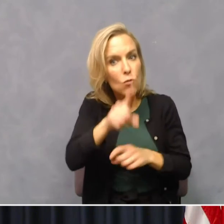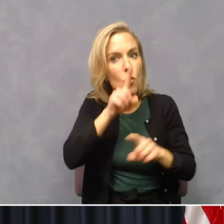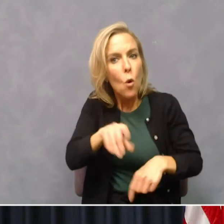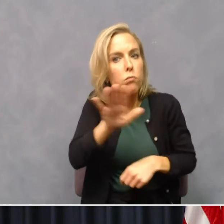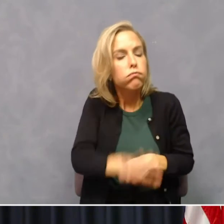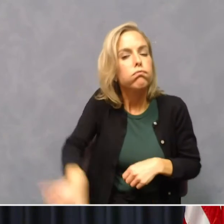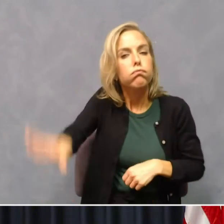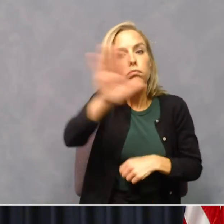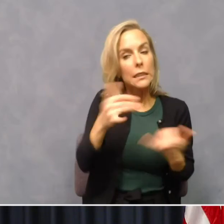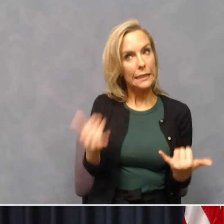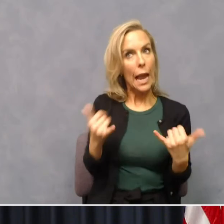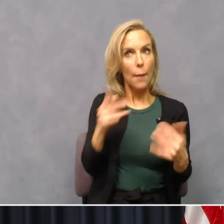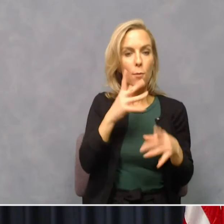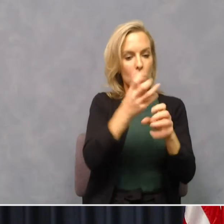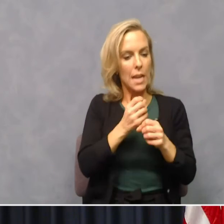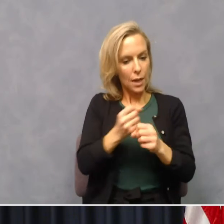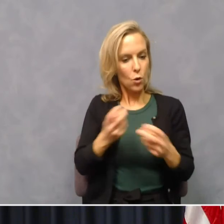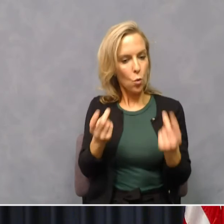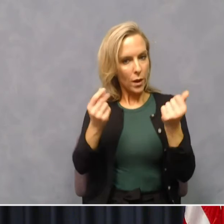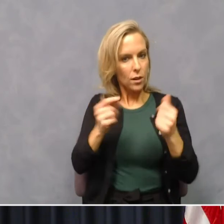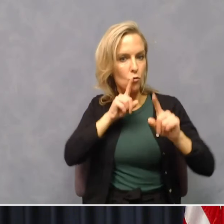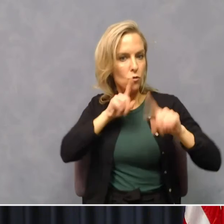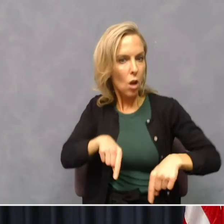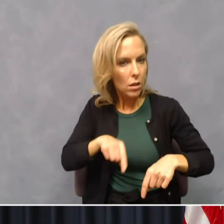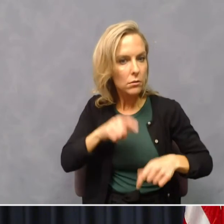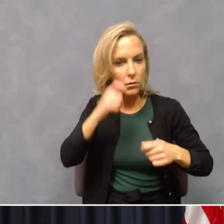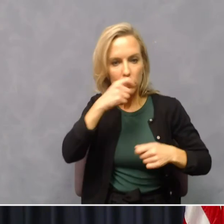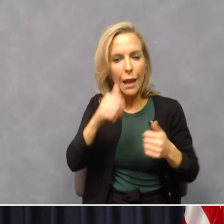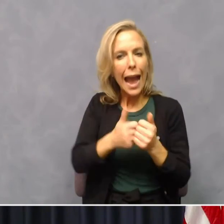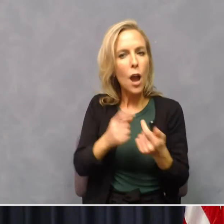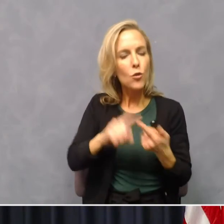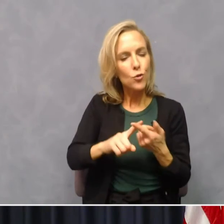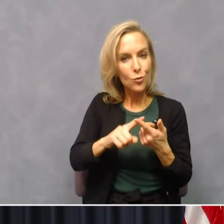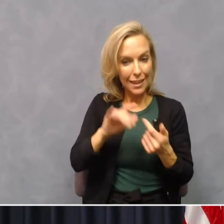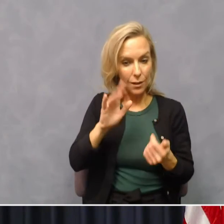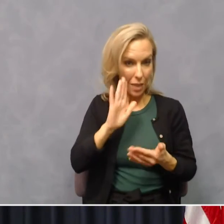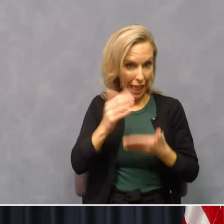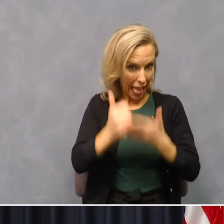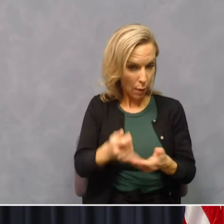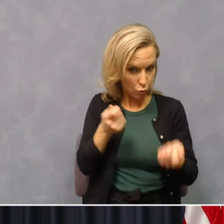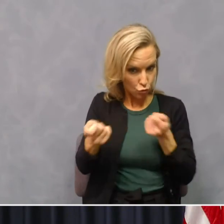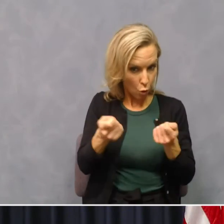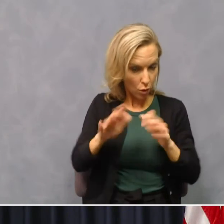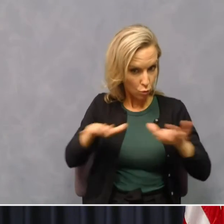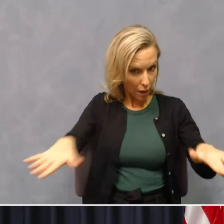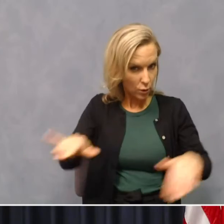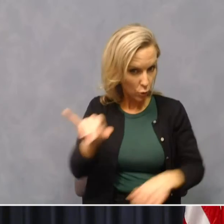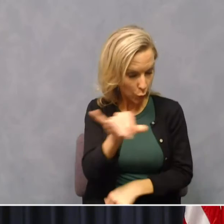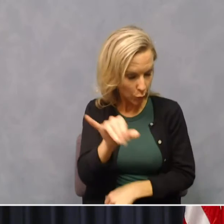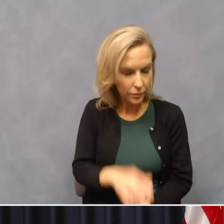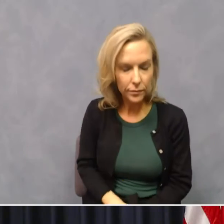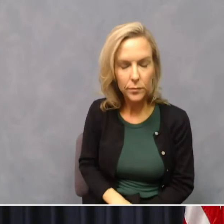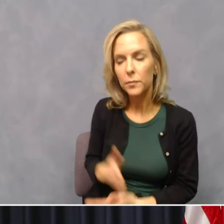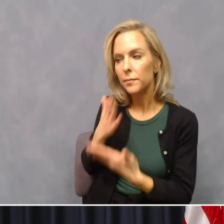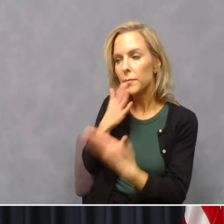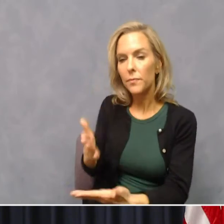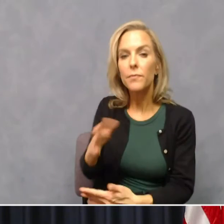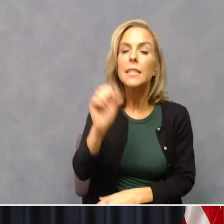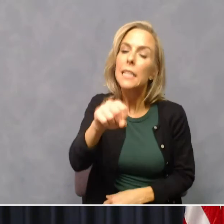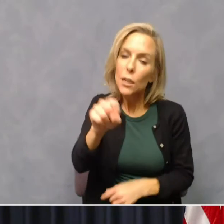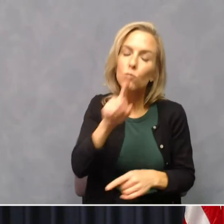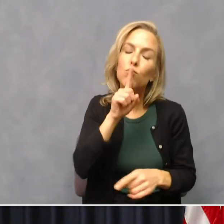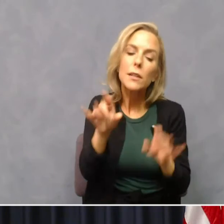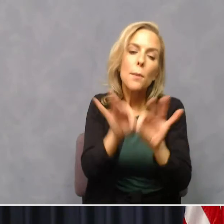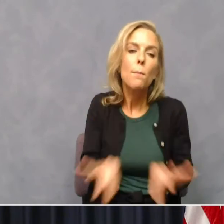quicker results? And how is that helping control the spread? Thank you so much. Thank you. It's really important